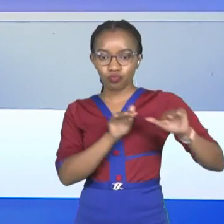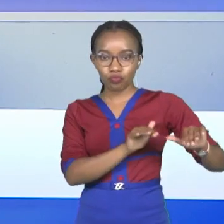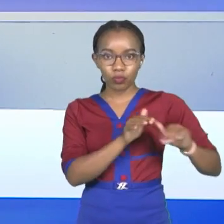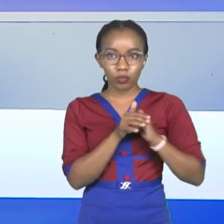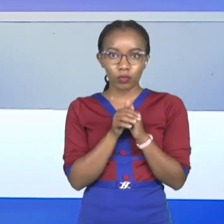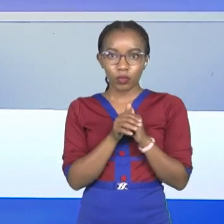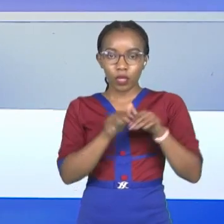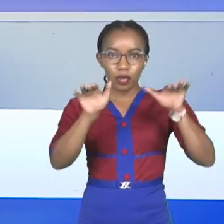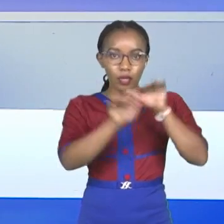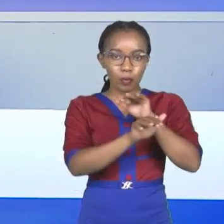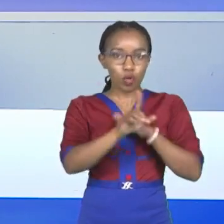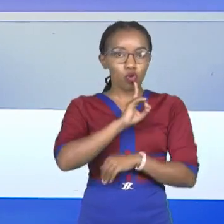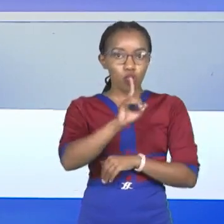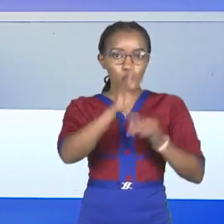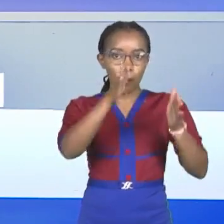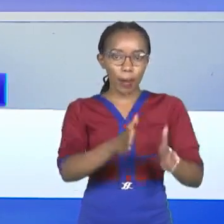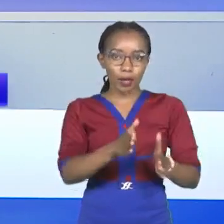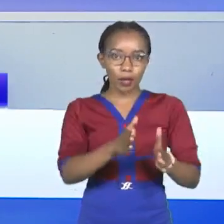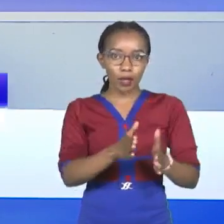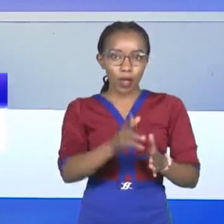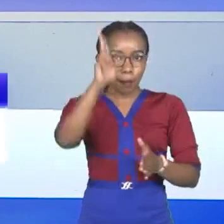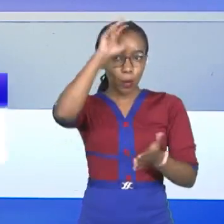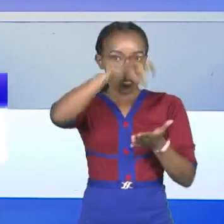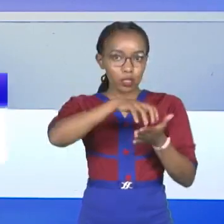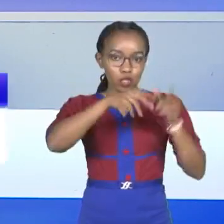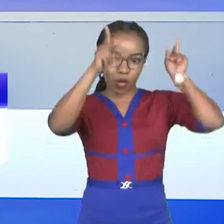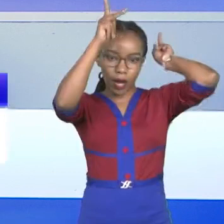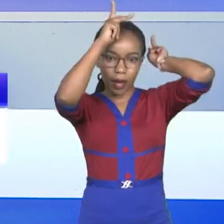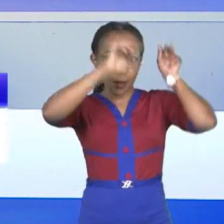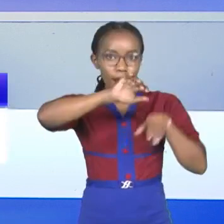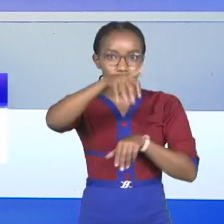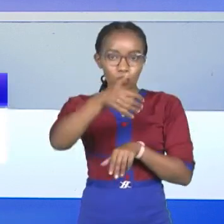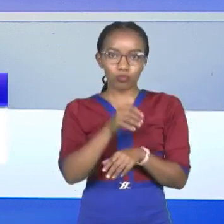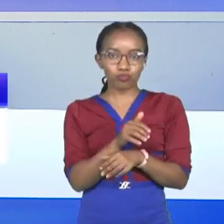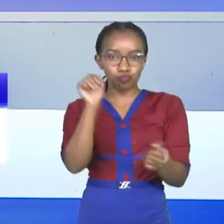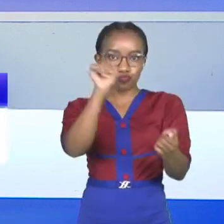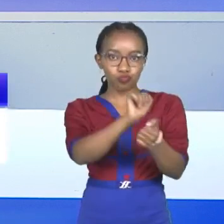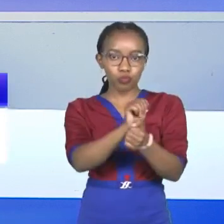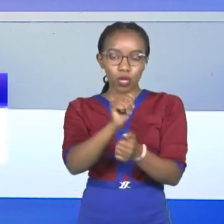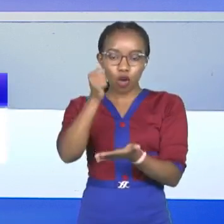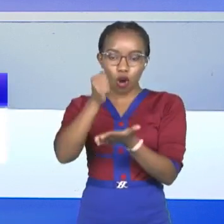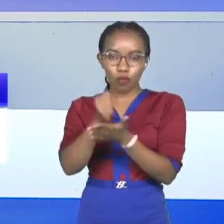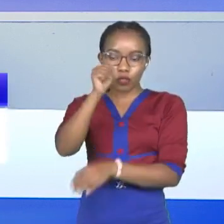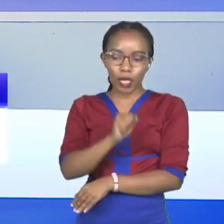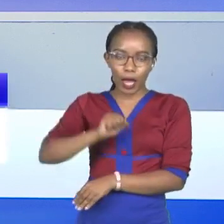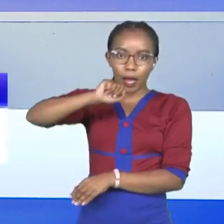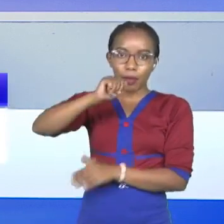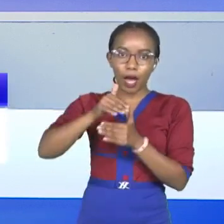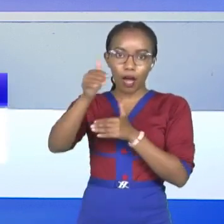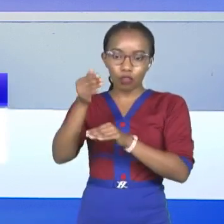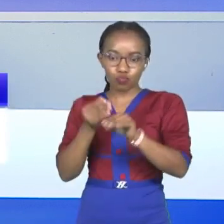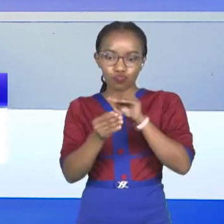Meanwhile, the deputy ward commander at the KWISERO police station in Kakamega County has been charged with abuse of office after soliciting a bribe